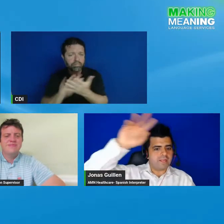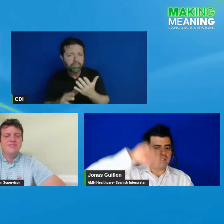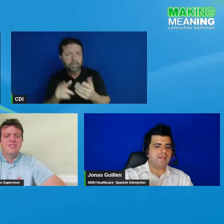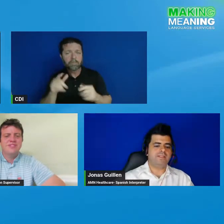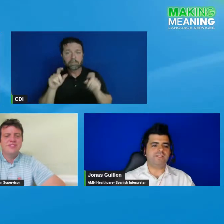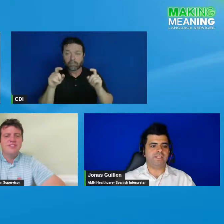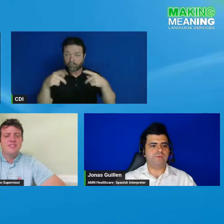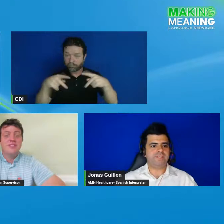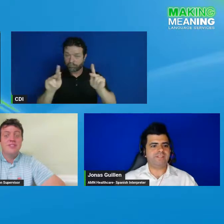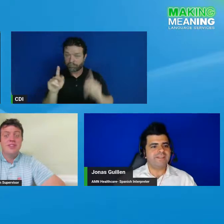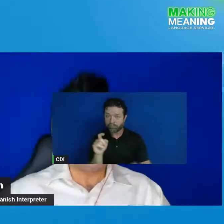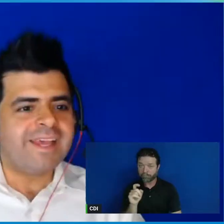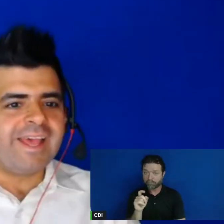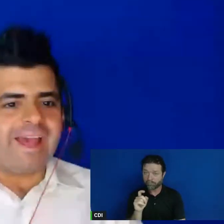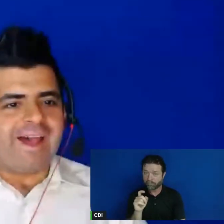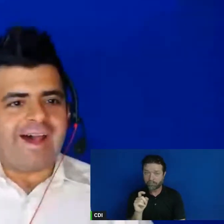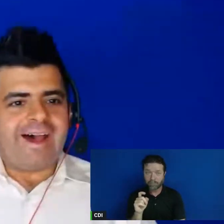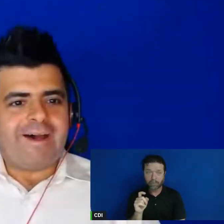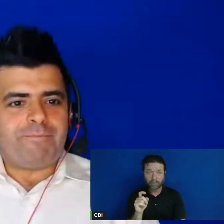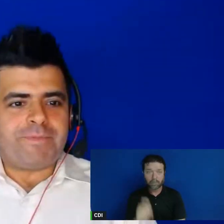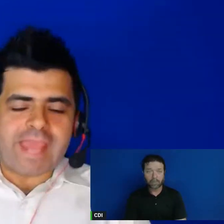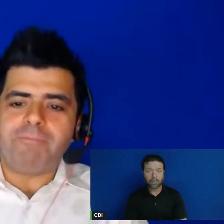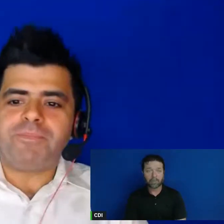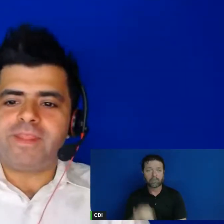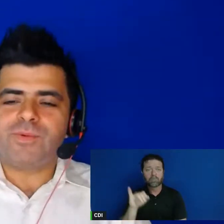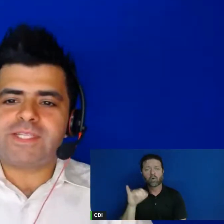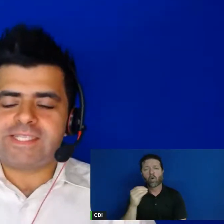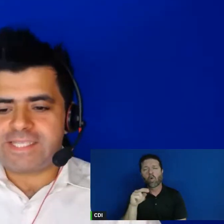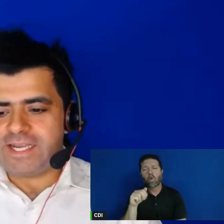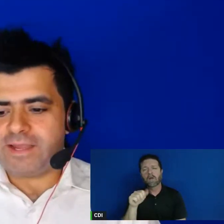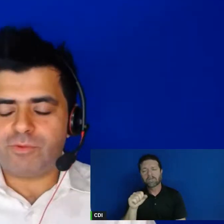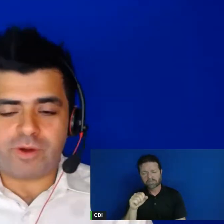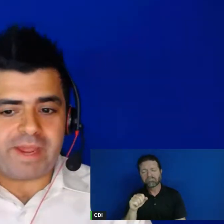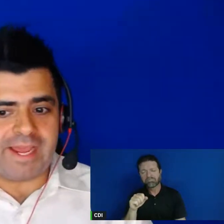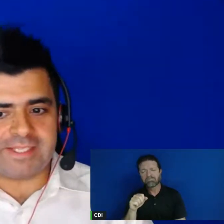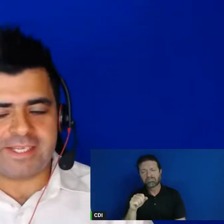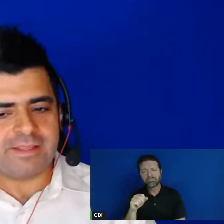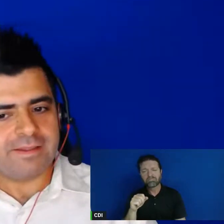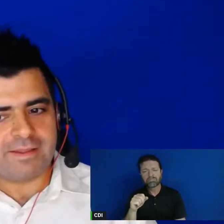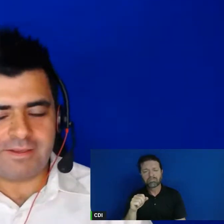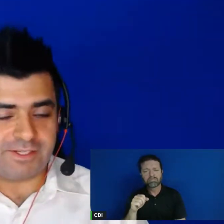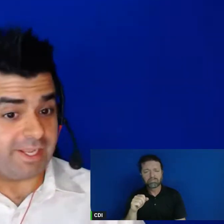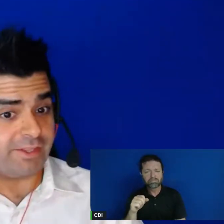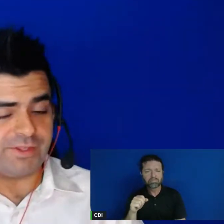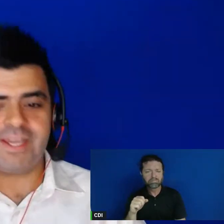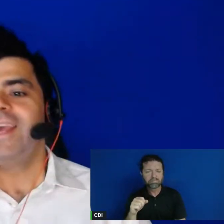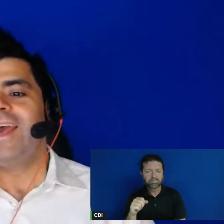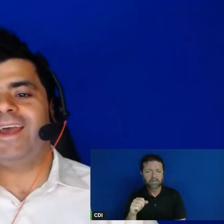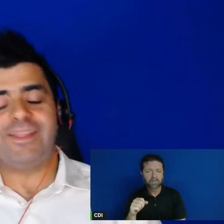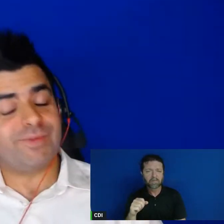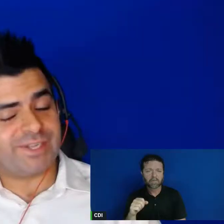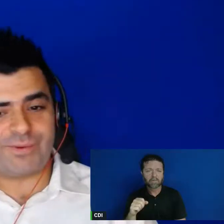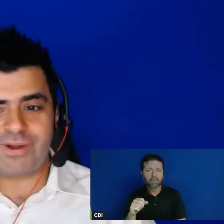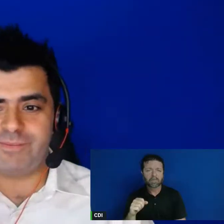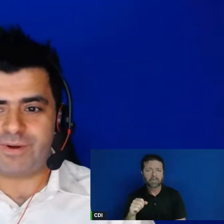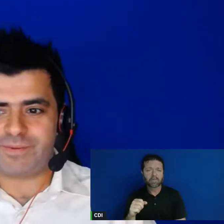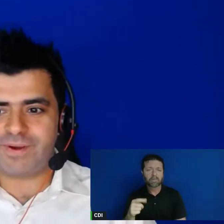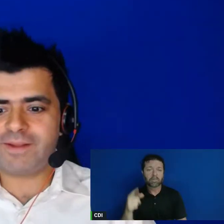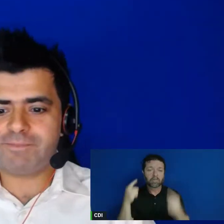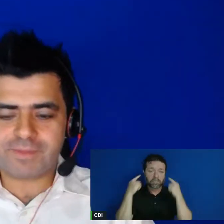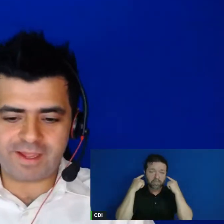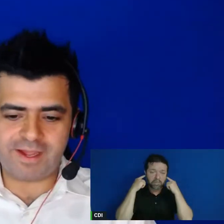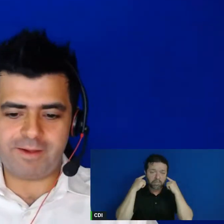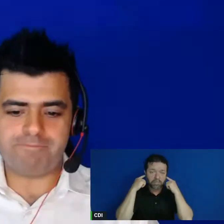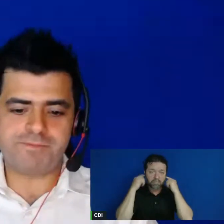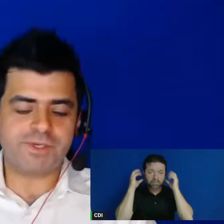I can answer that question. Yeah, there was this time where my headset, just like today, it was not working